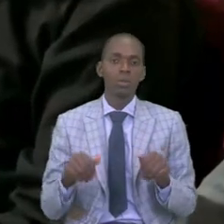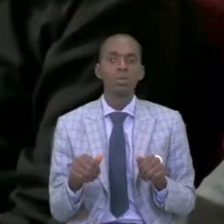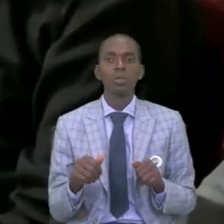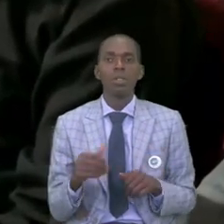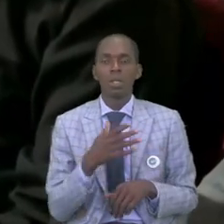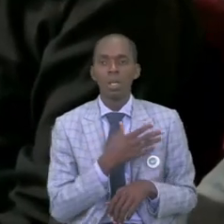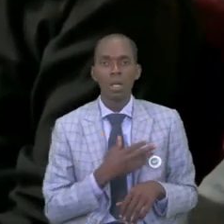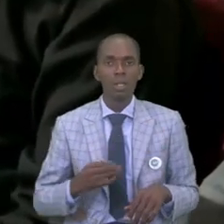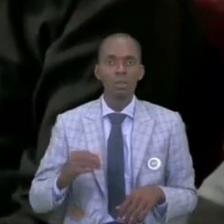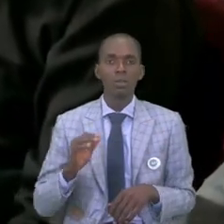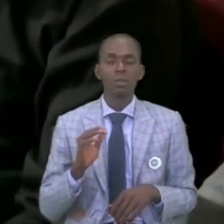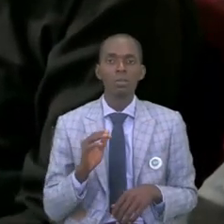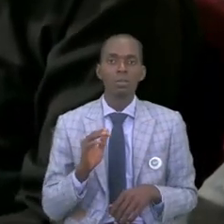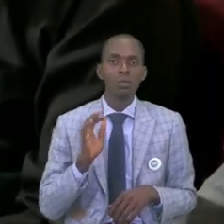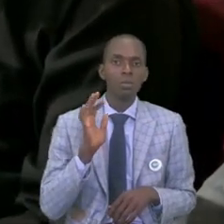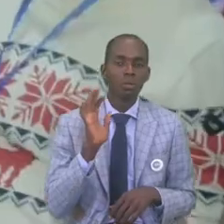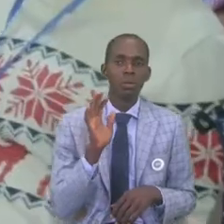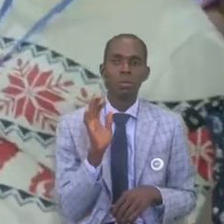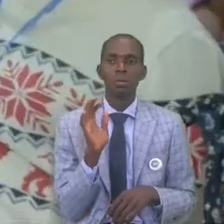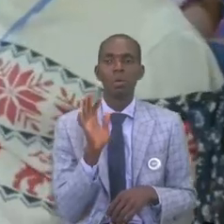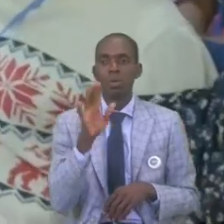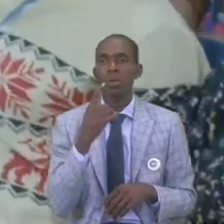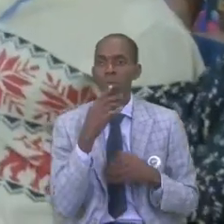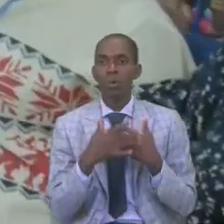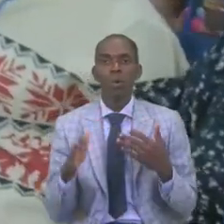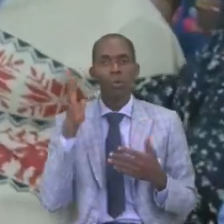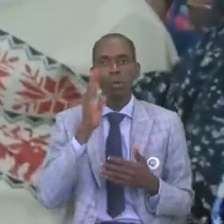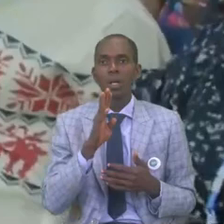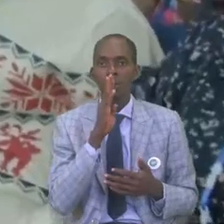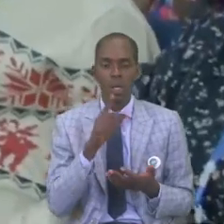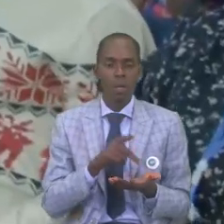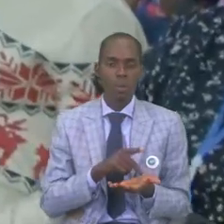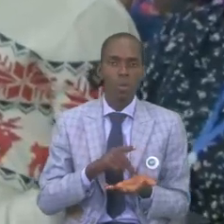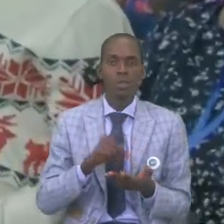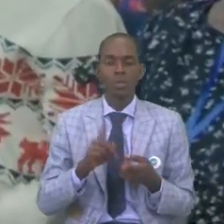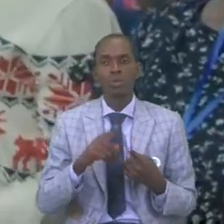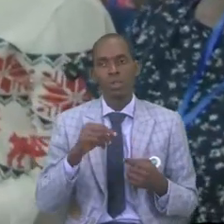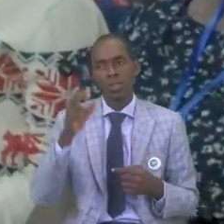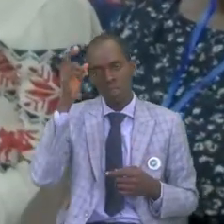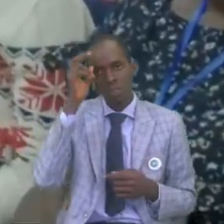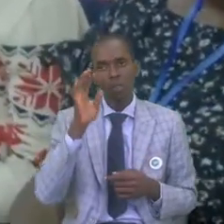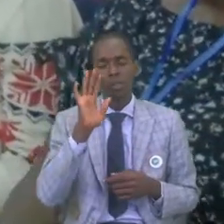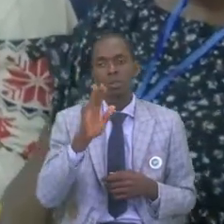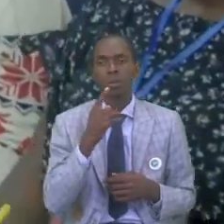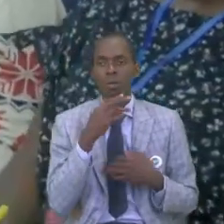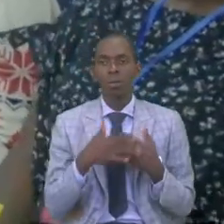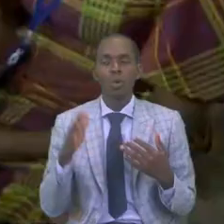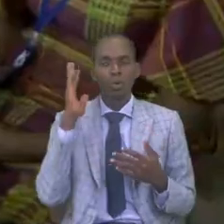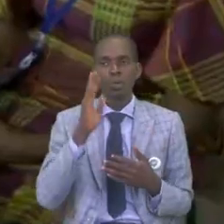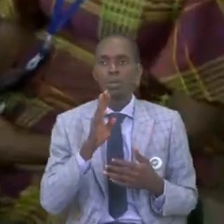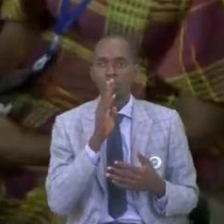will be poison to the devil. And your blood will be poison to the messengers of the